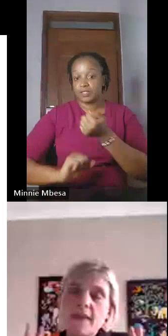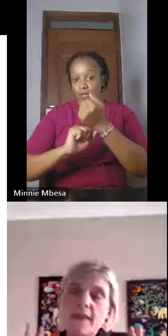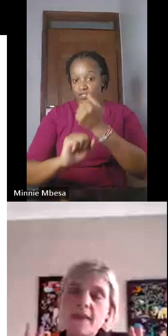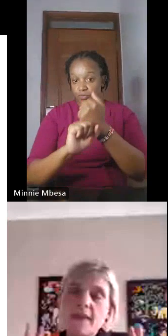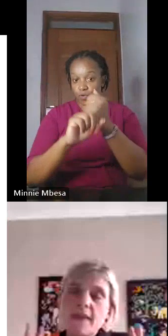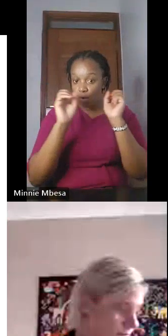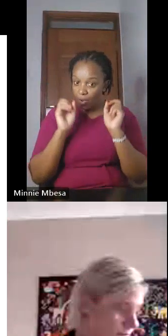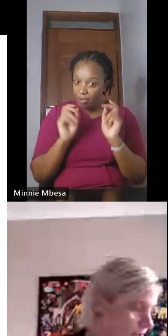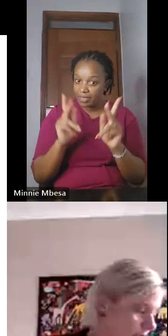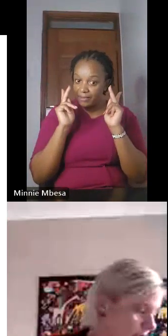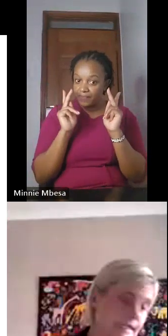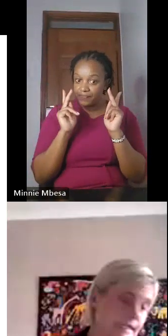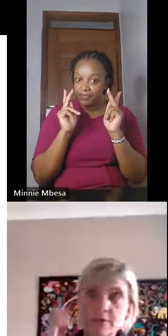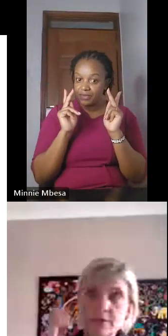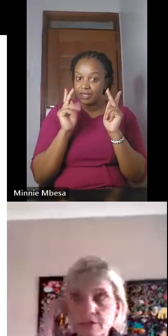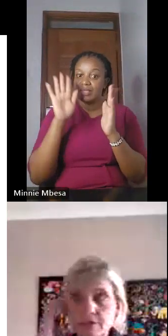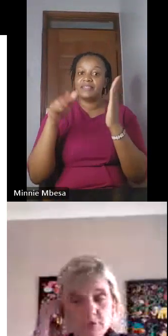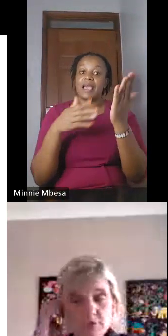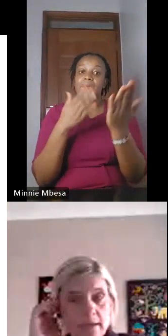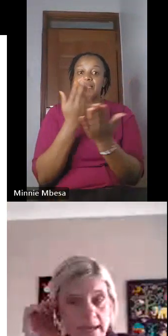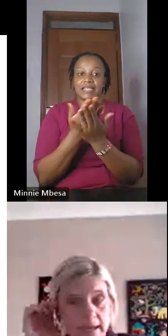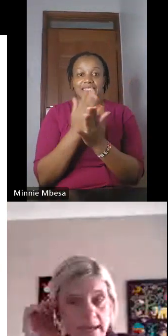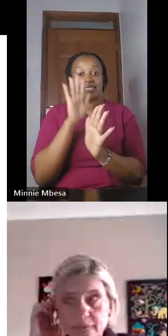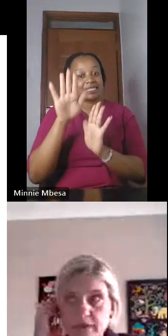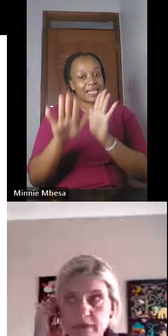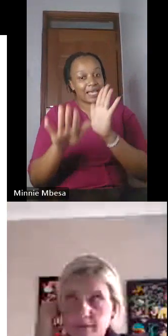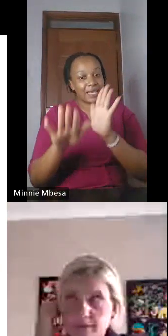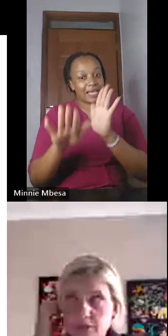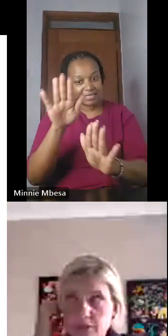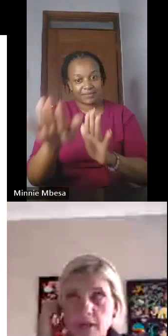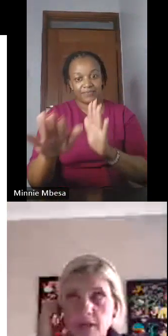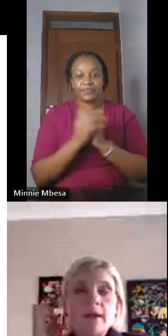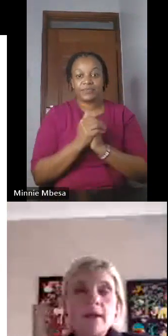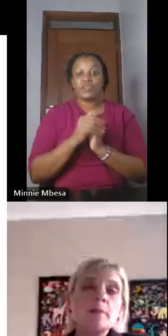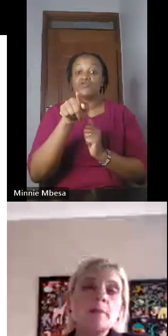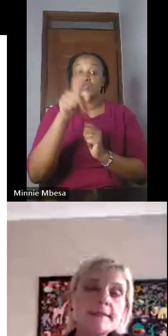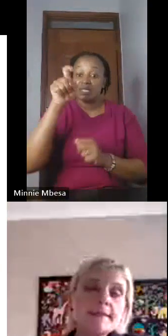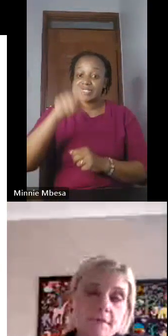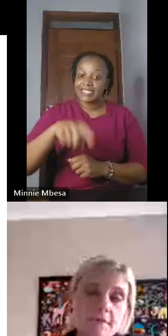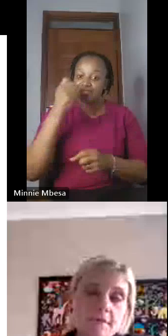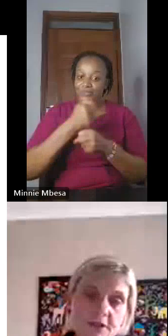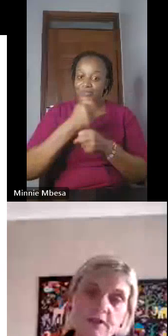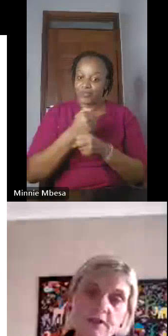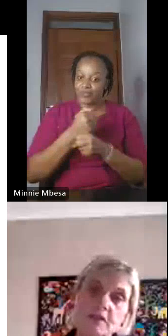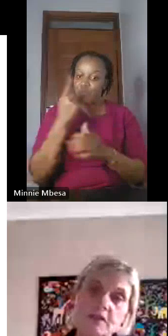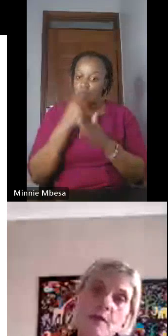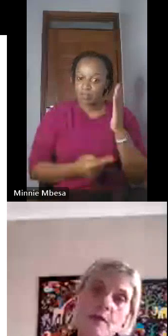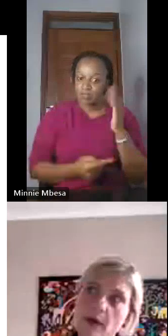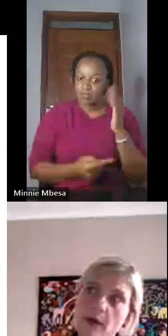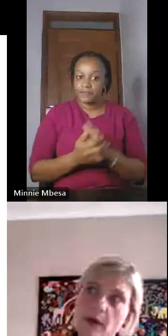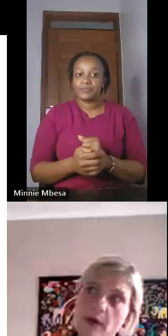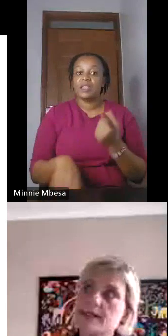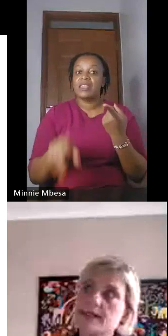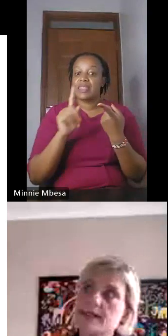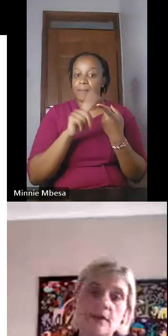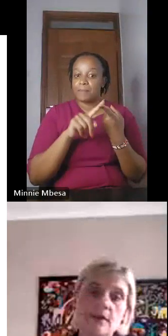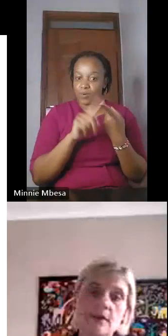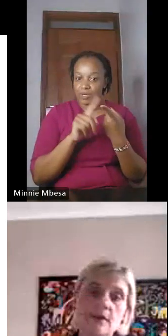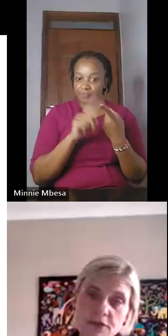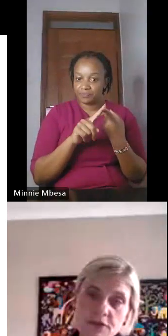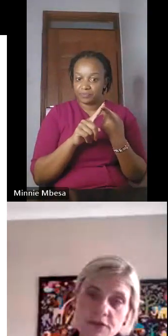the application steps. What do I need to do to apply for this scholarship? Please first go to our